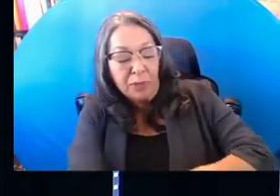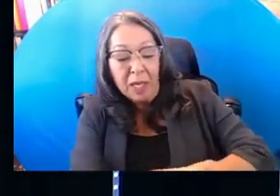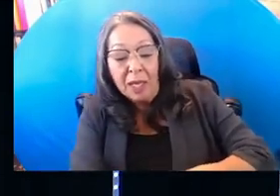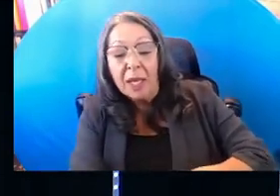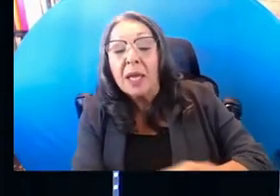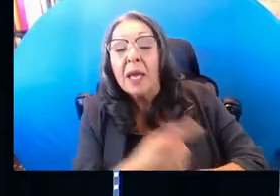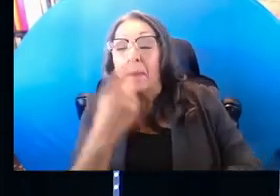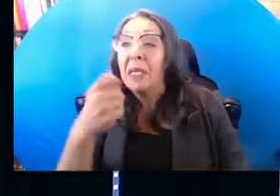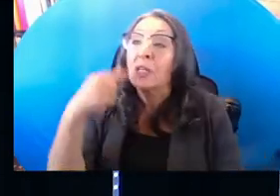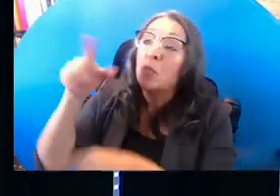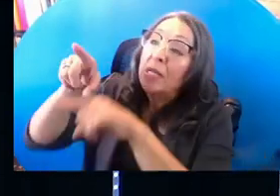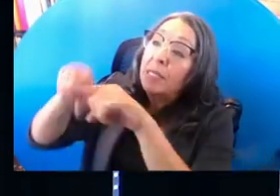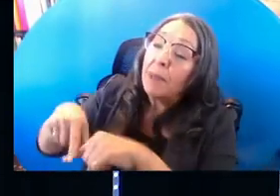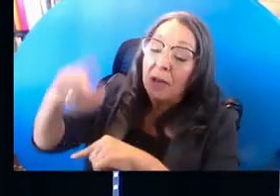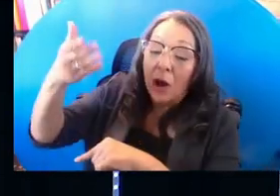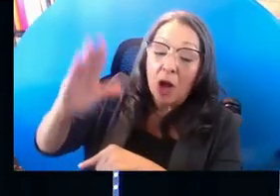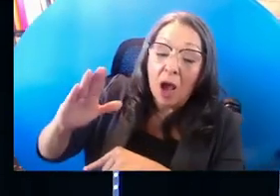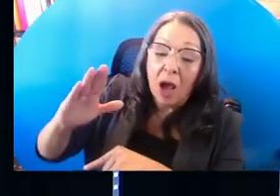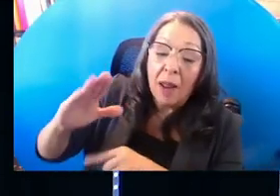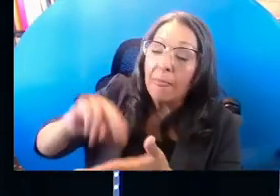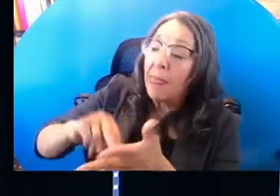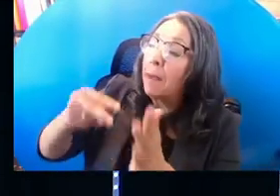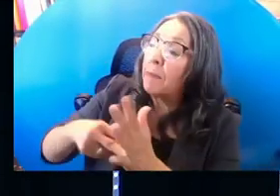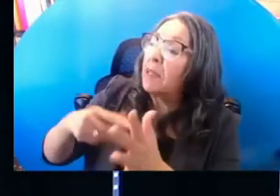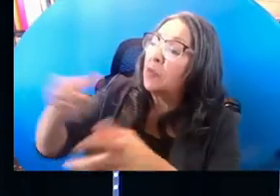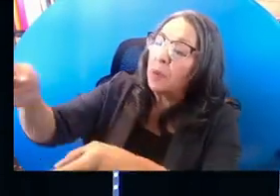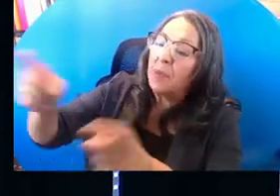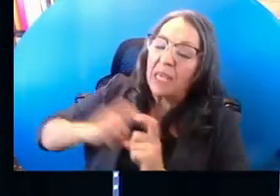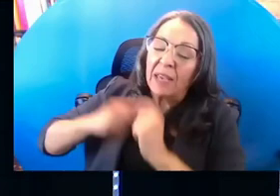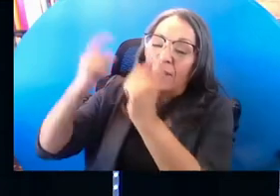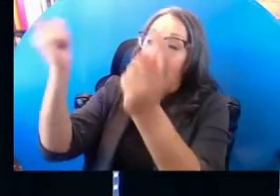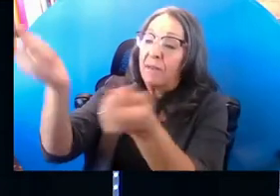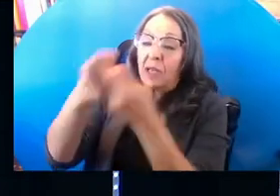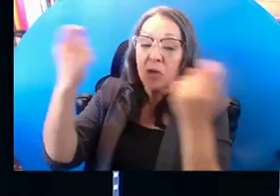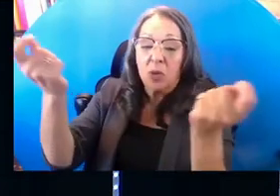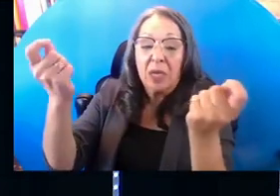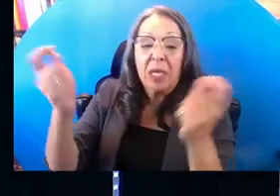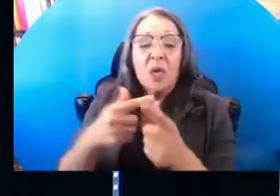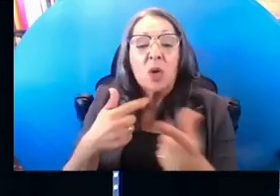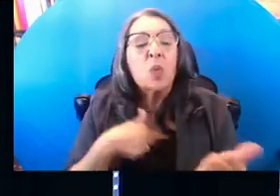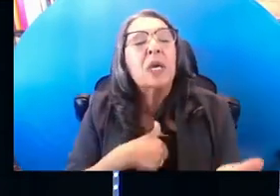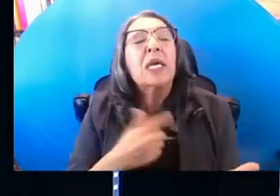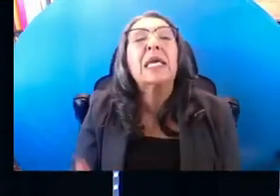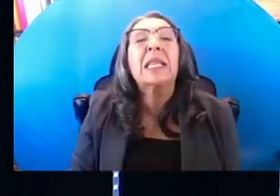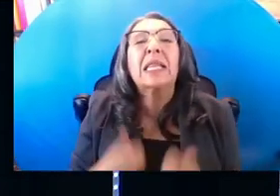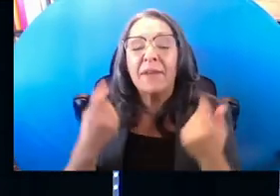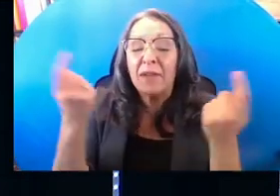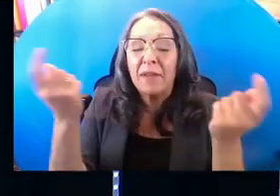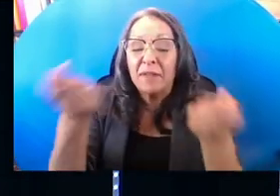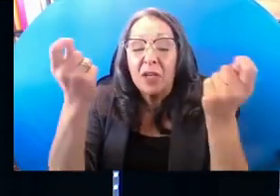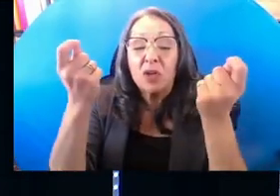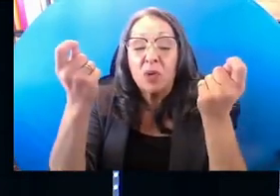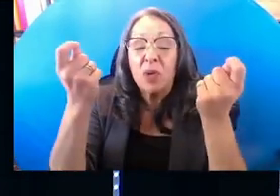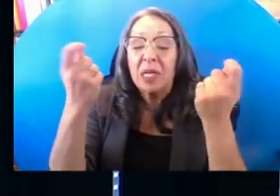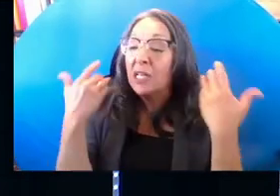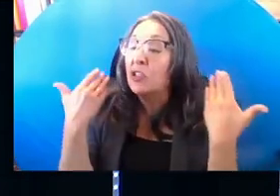when we rely on God, we've been given victory. We sang that today. We talked about that today. We're living in victory already. Let's just walk it